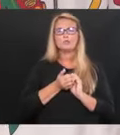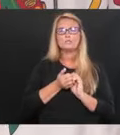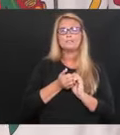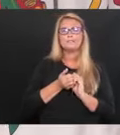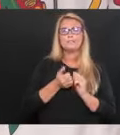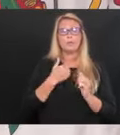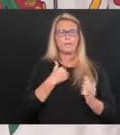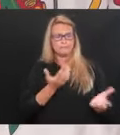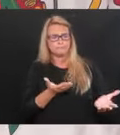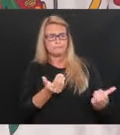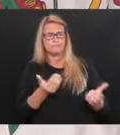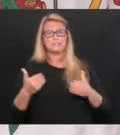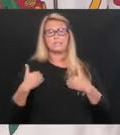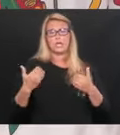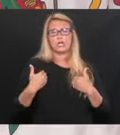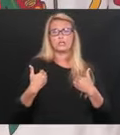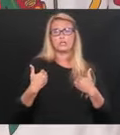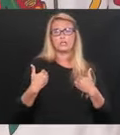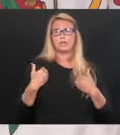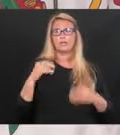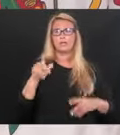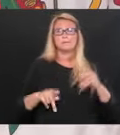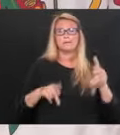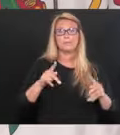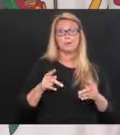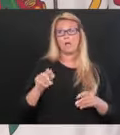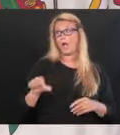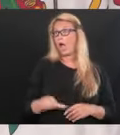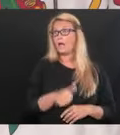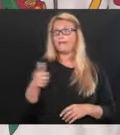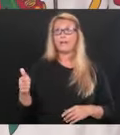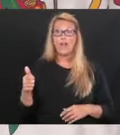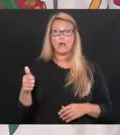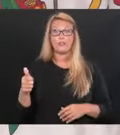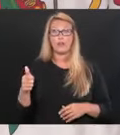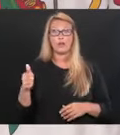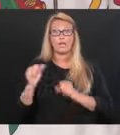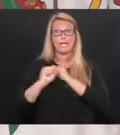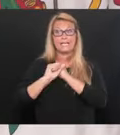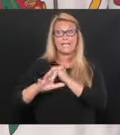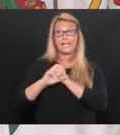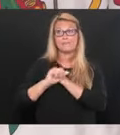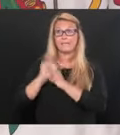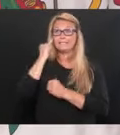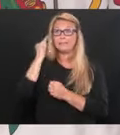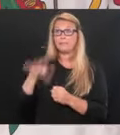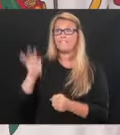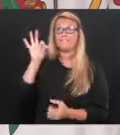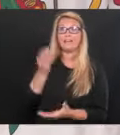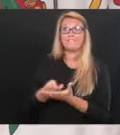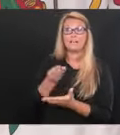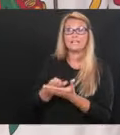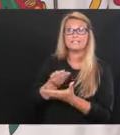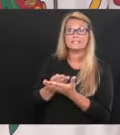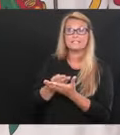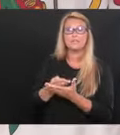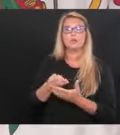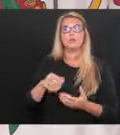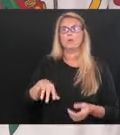folks, maybe we do another baby dog campaign. If we can find the funds to be able to do it, we do another baby